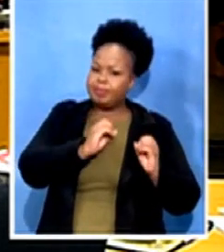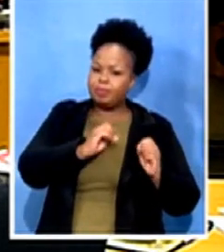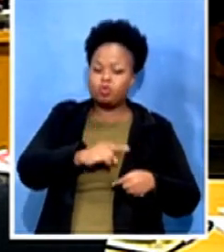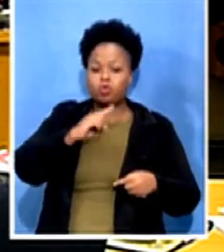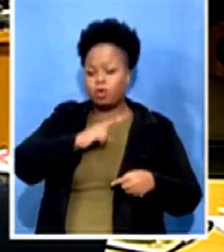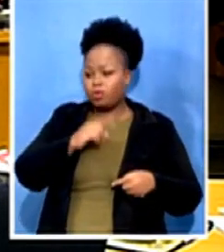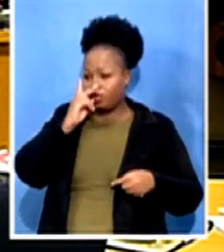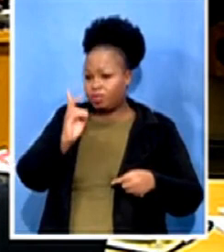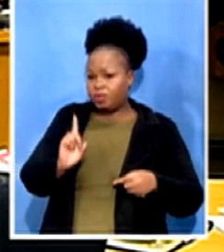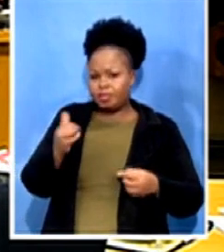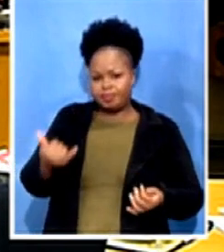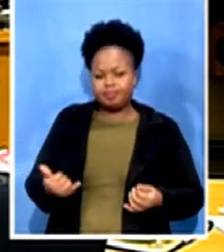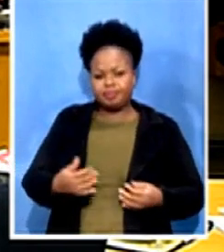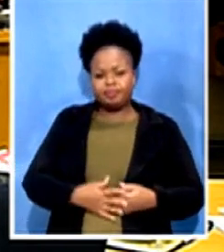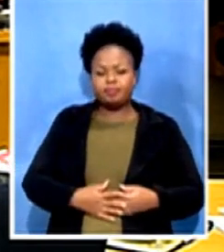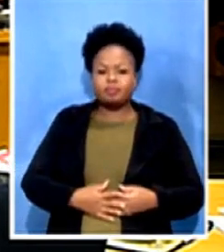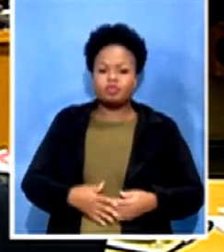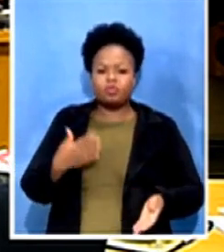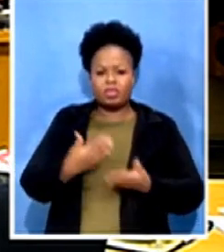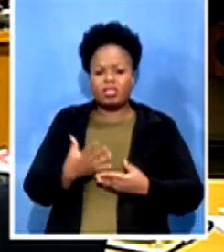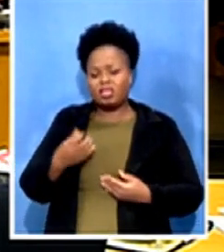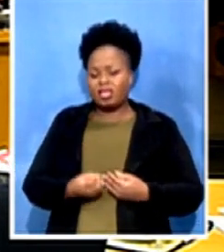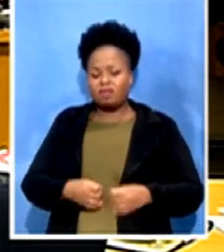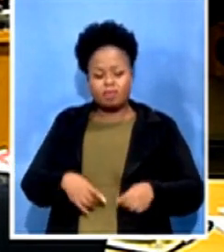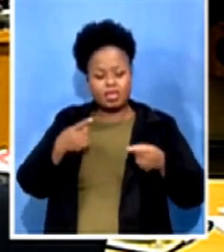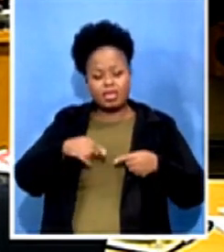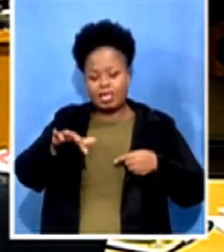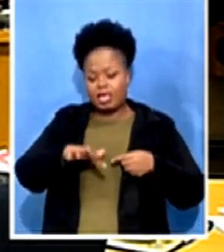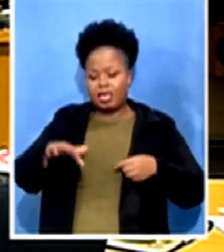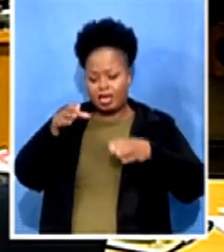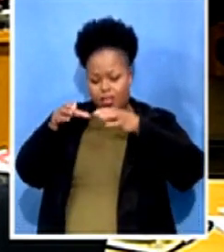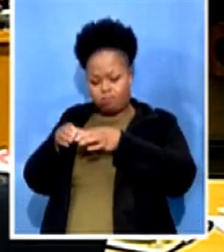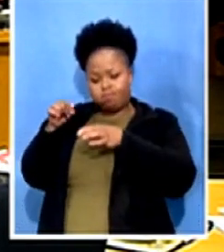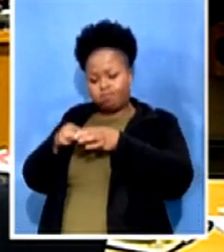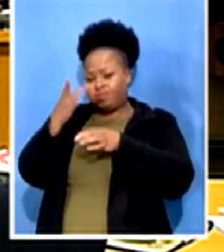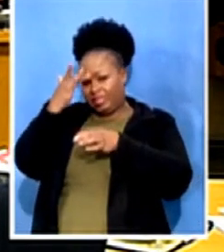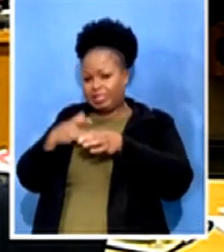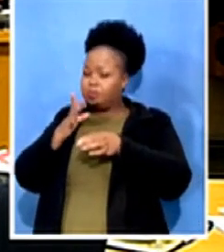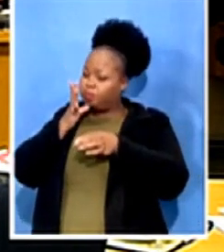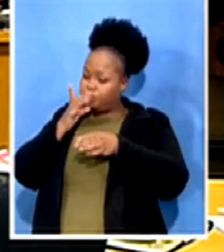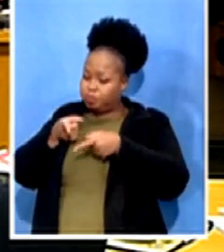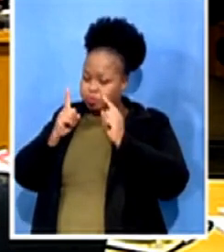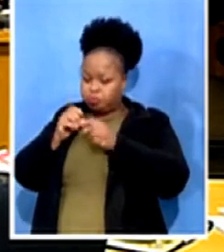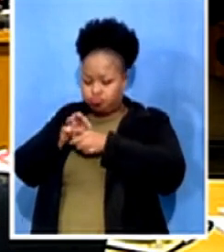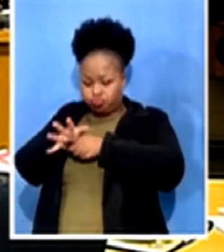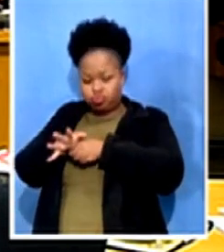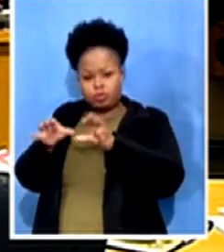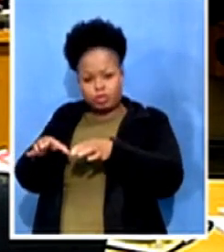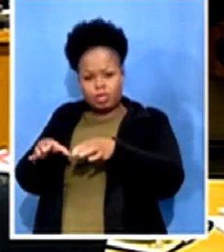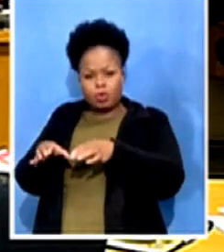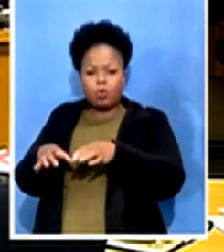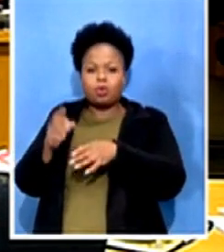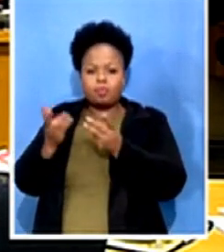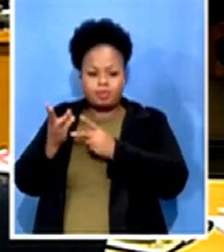have a hotspot now, or you have areas where people are going to go to create a hotspot. So they are going to be